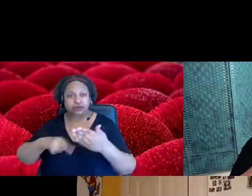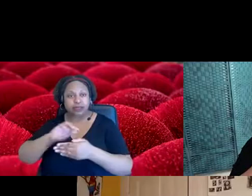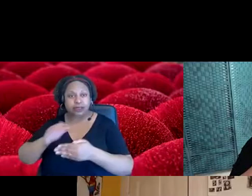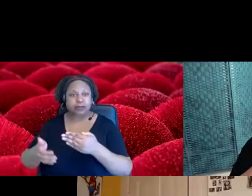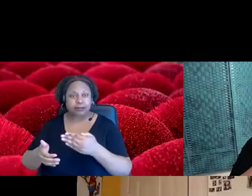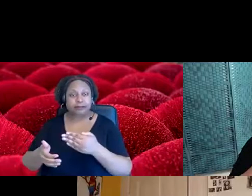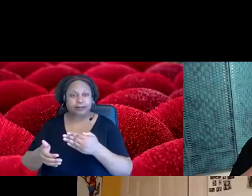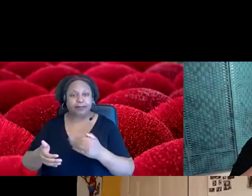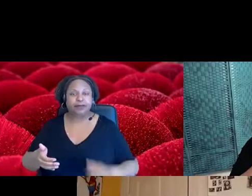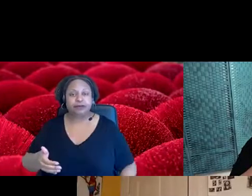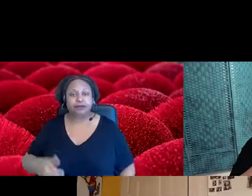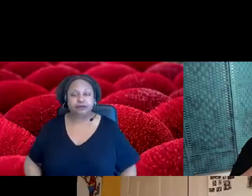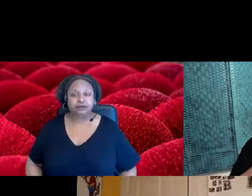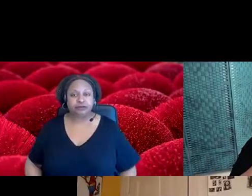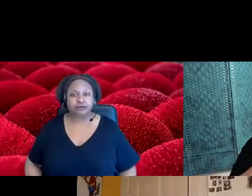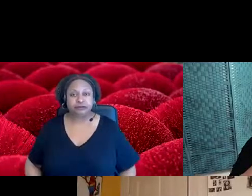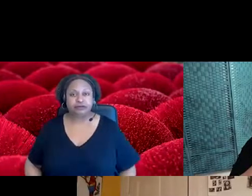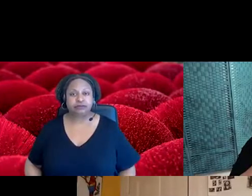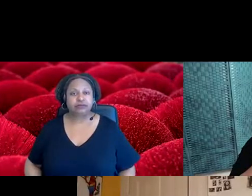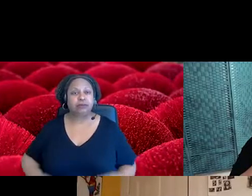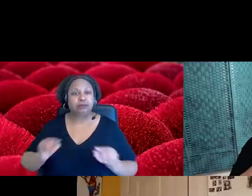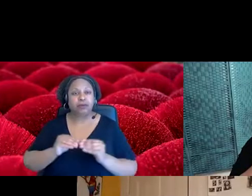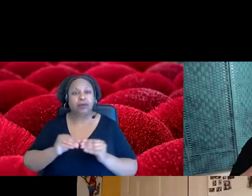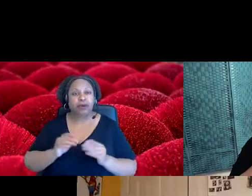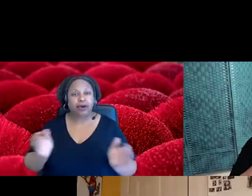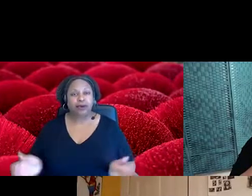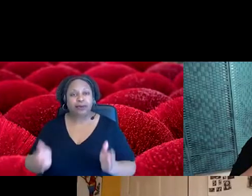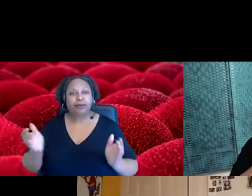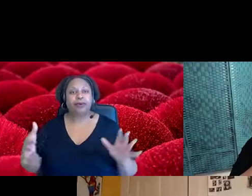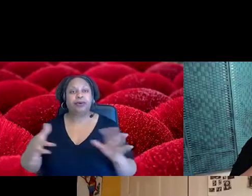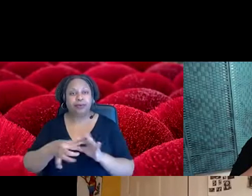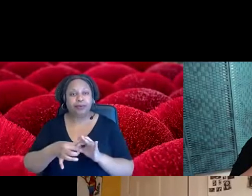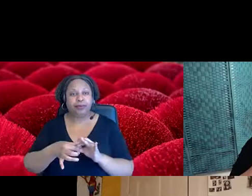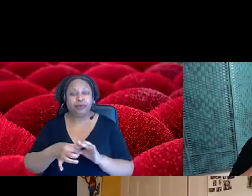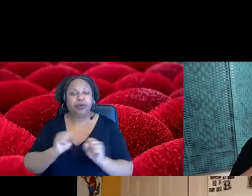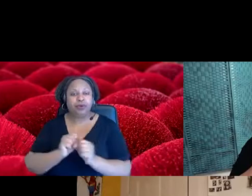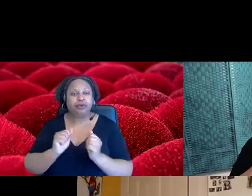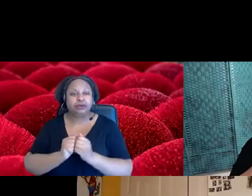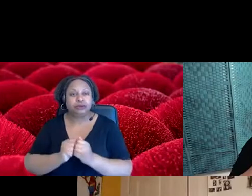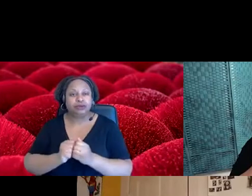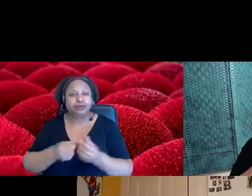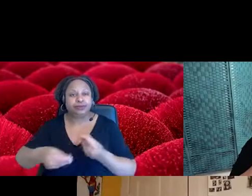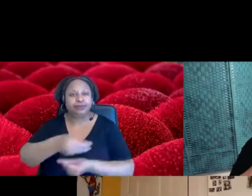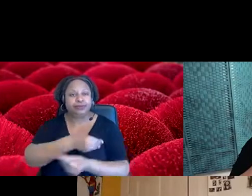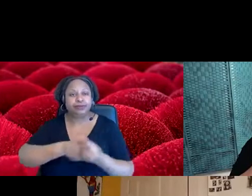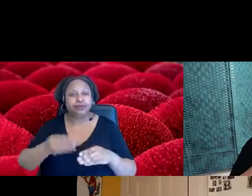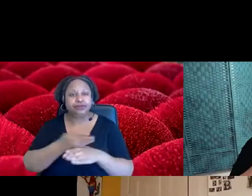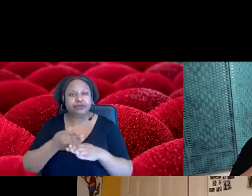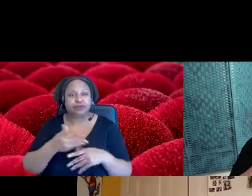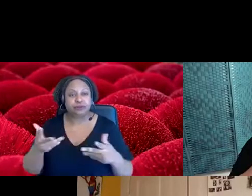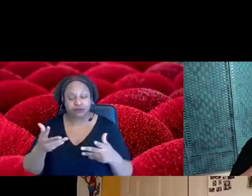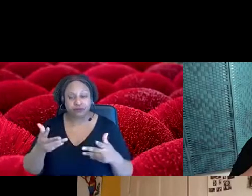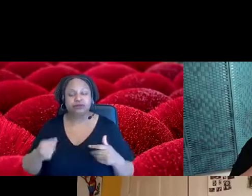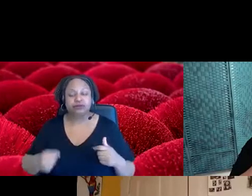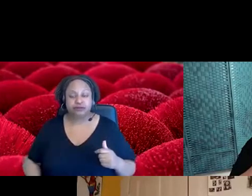outcome, but more along the lines of what did we share, and people can